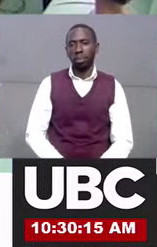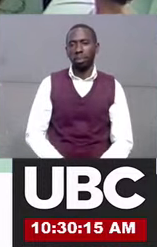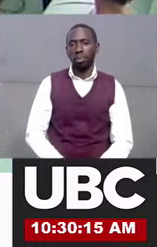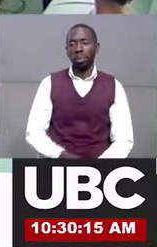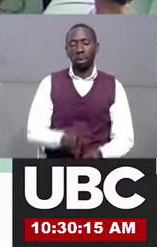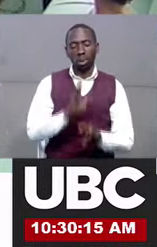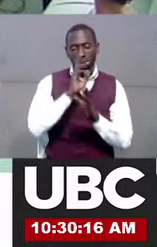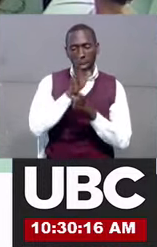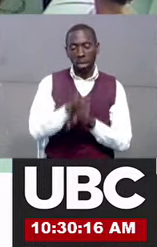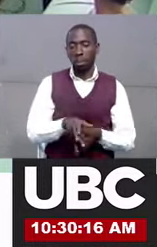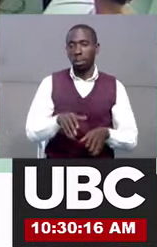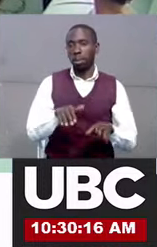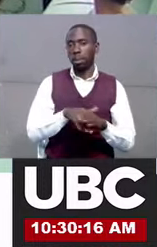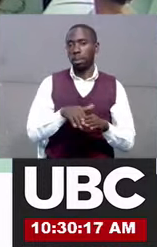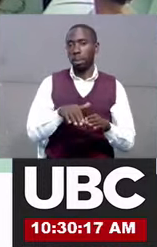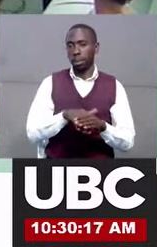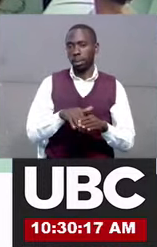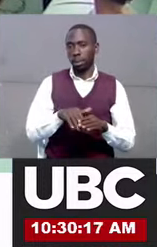Honorable members,